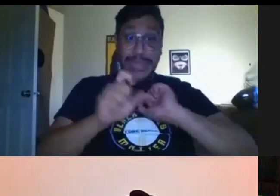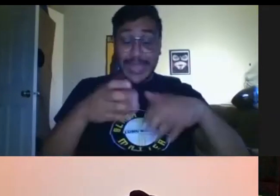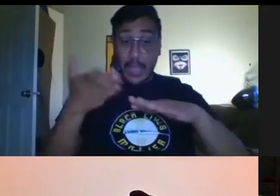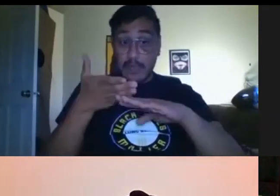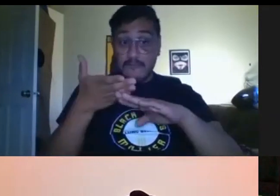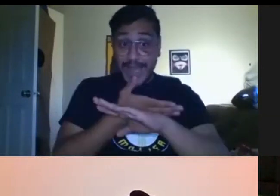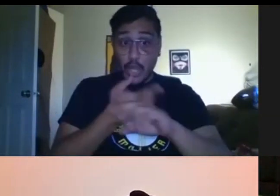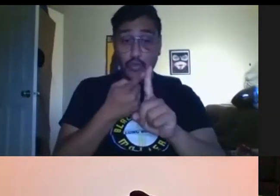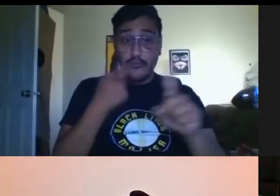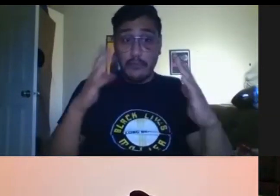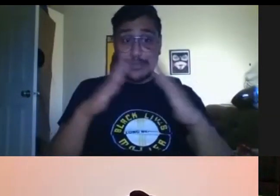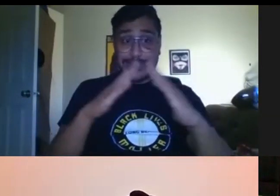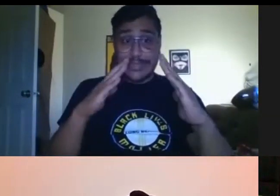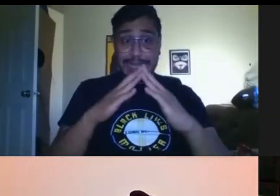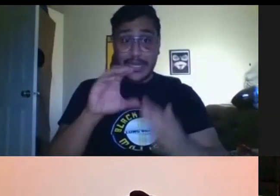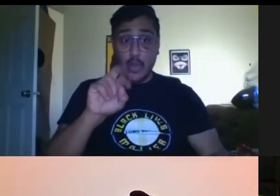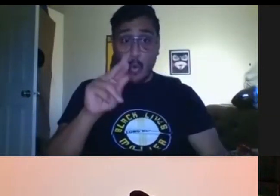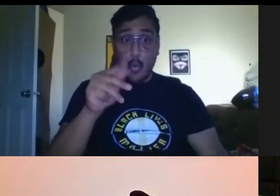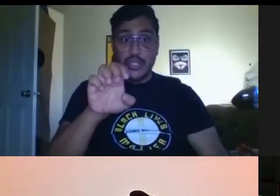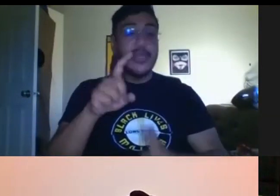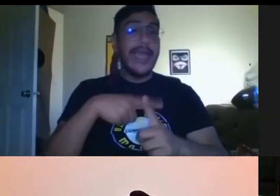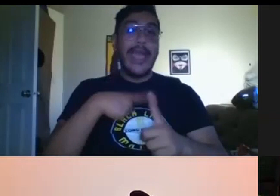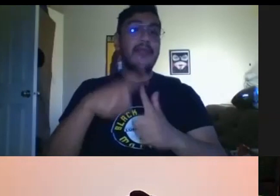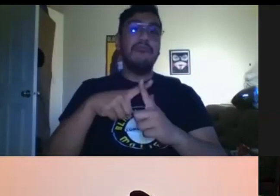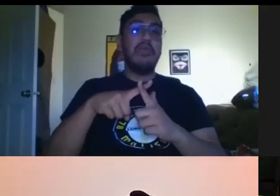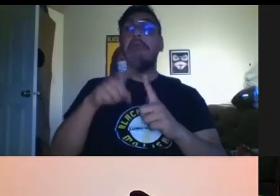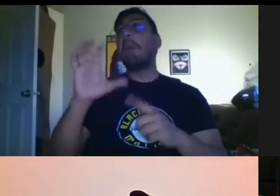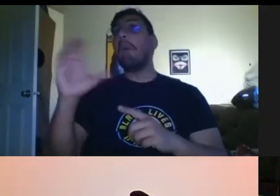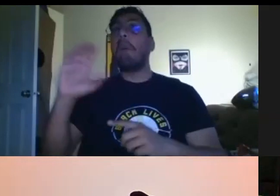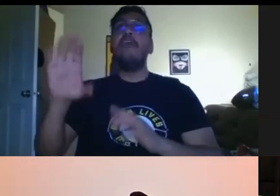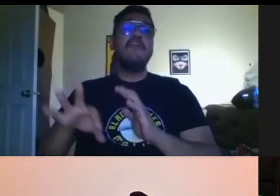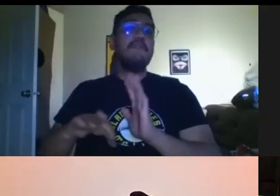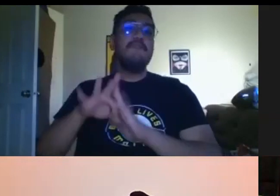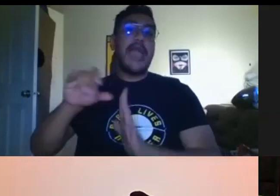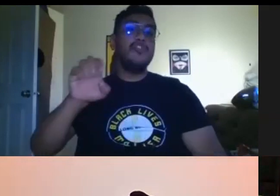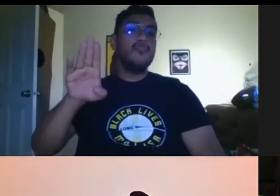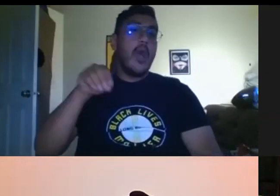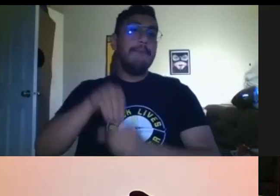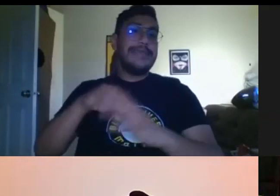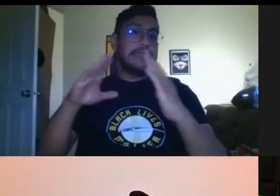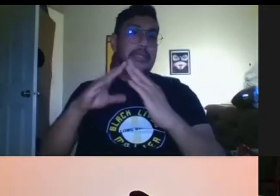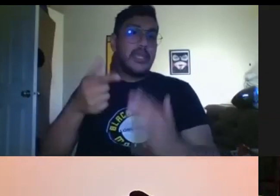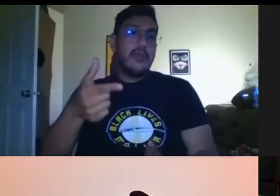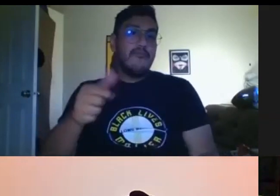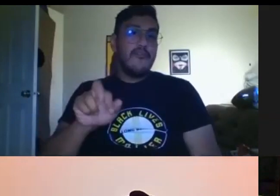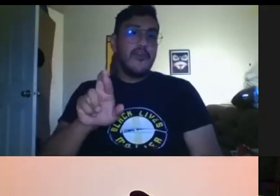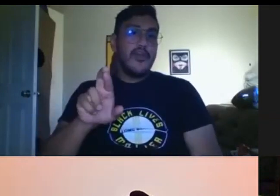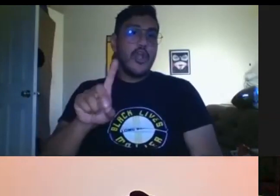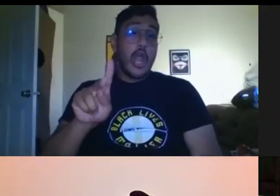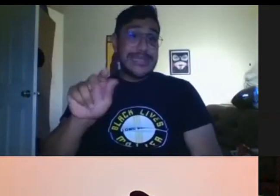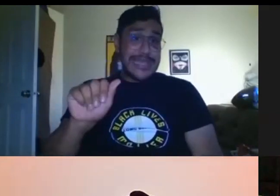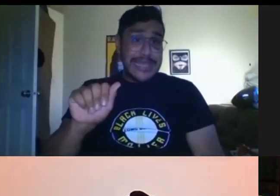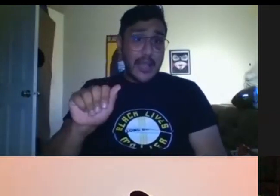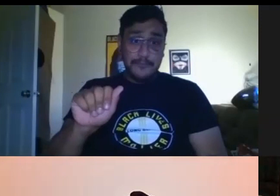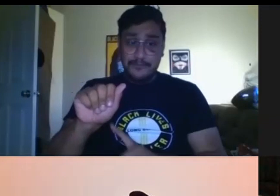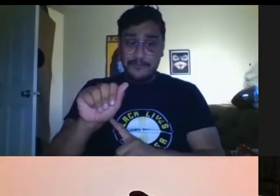city of Orange and then go get a job in the city of Gardena. And that, you know, is if had that not